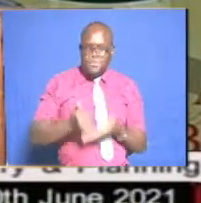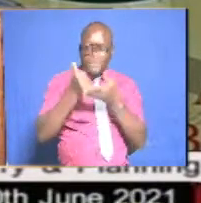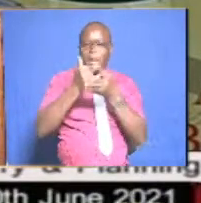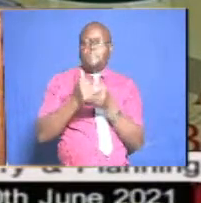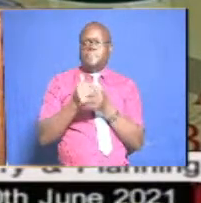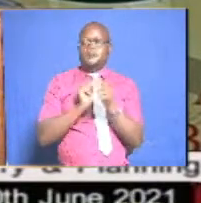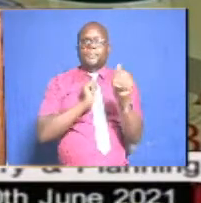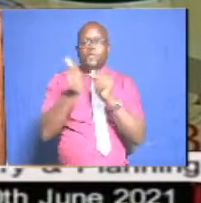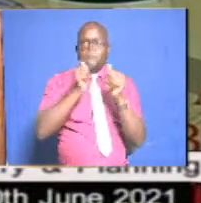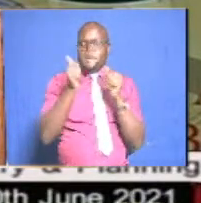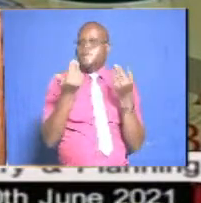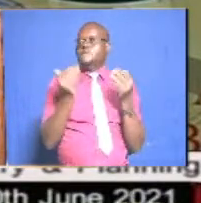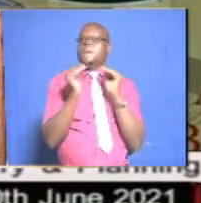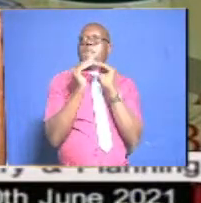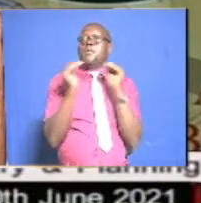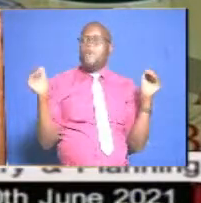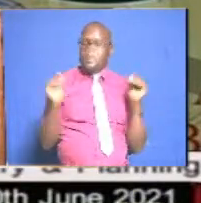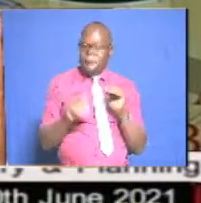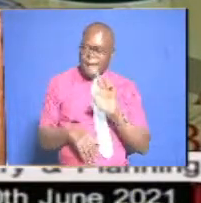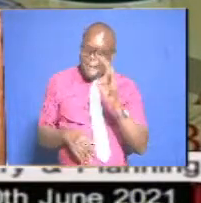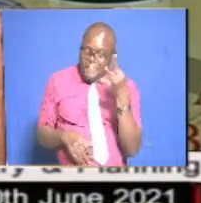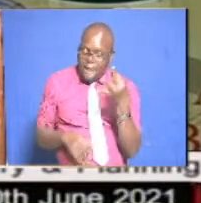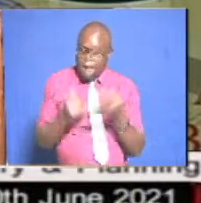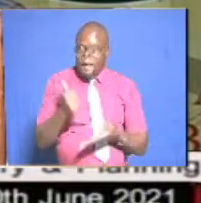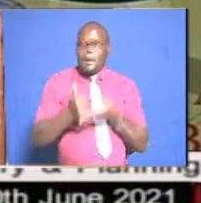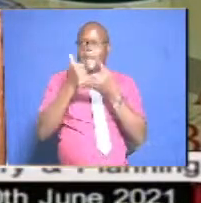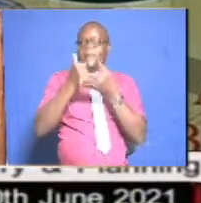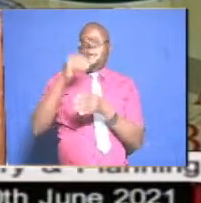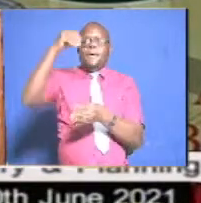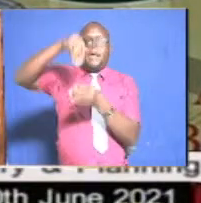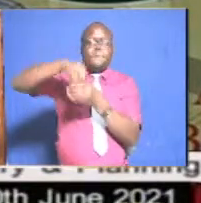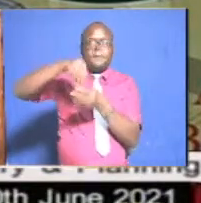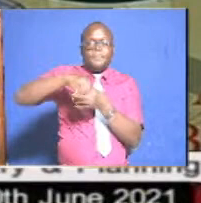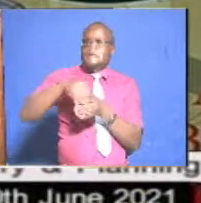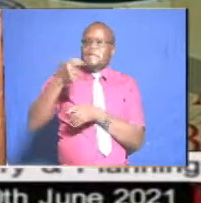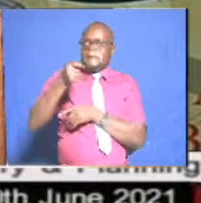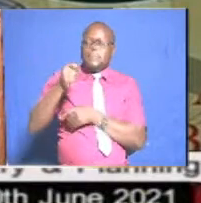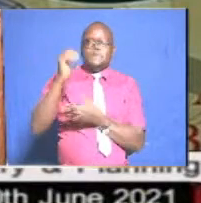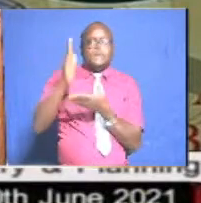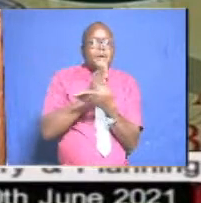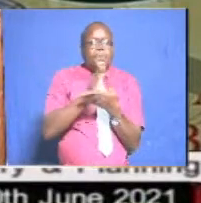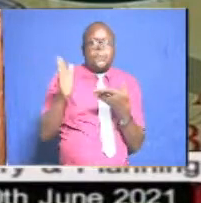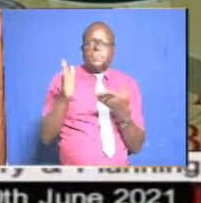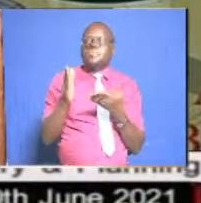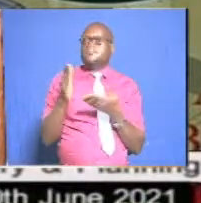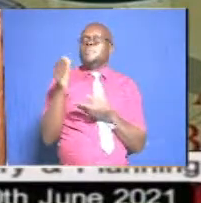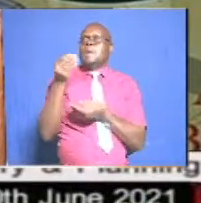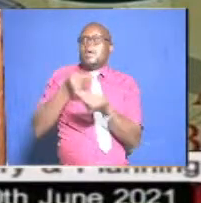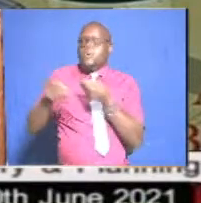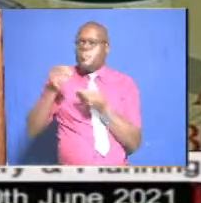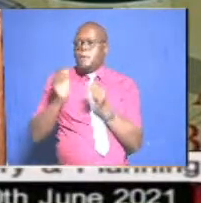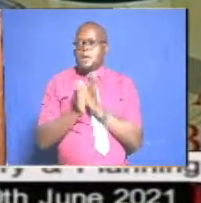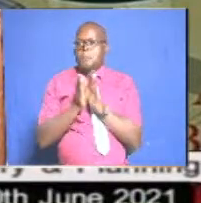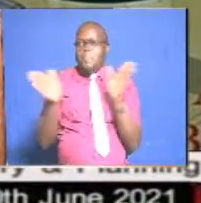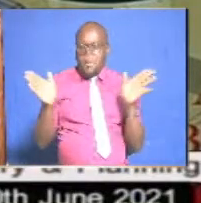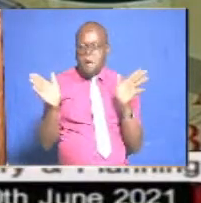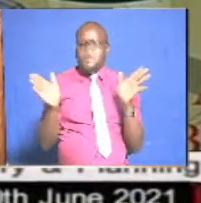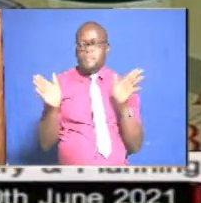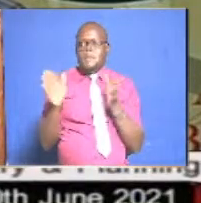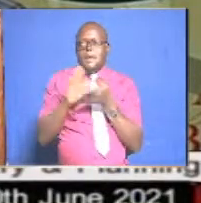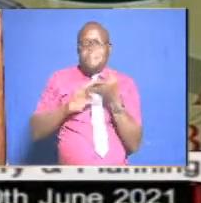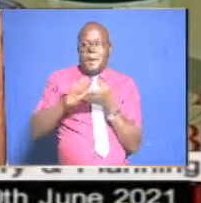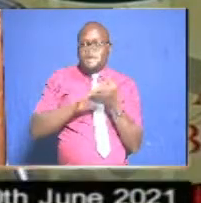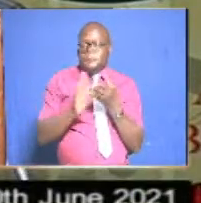competitiveness. Third, enhance investment in key economic sectors for broad-based sustainable recovery